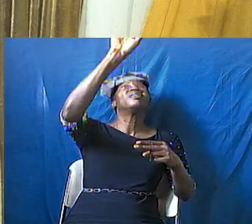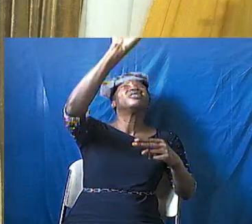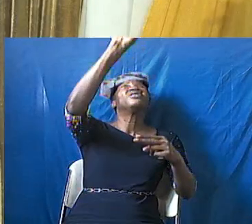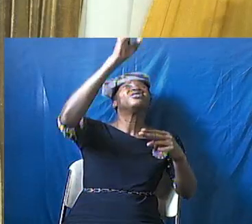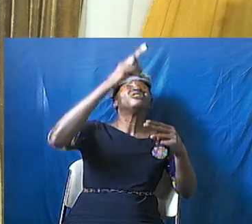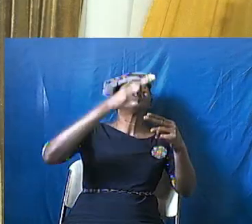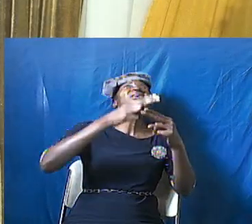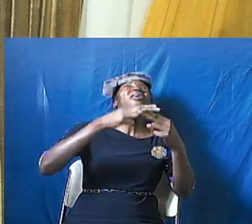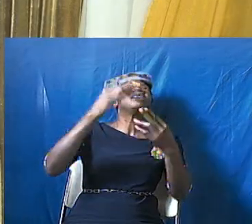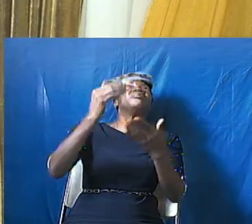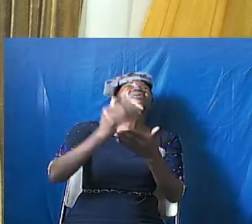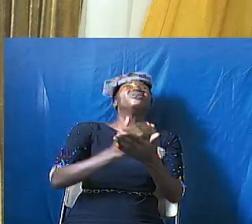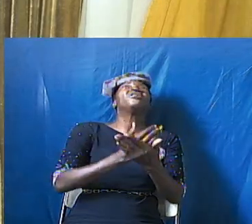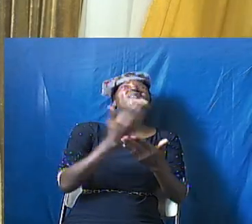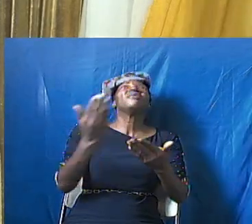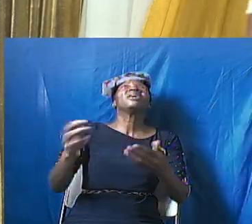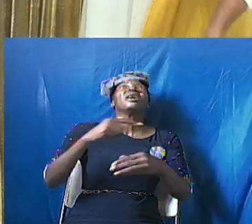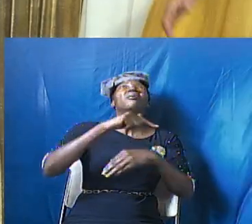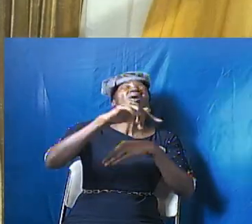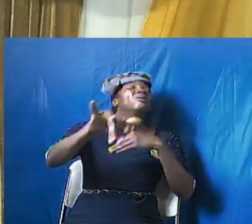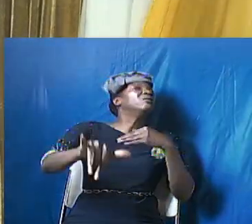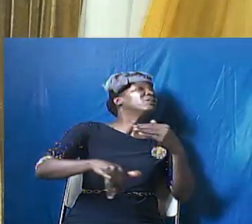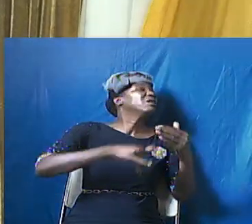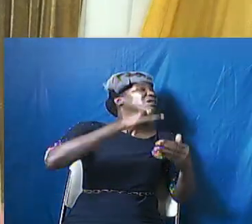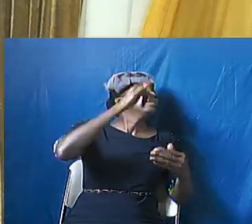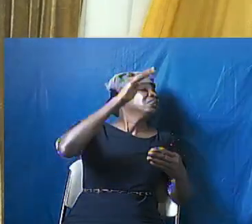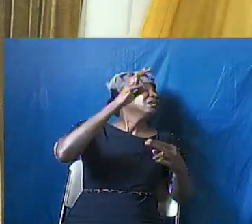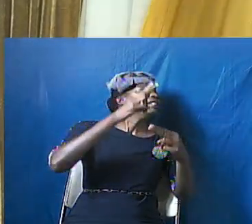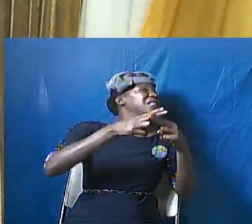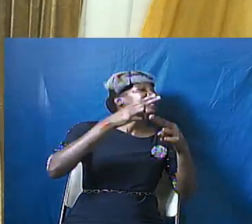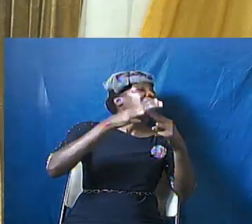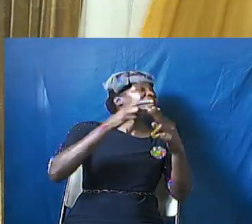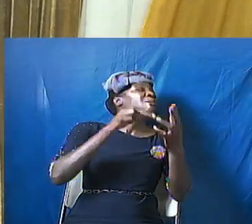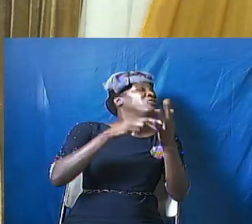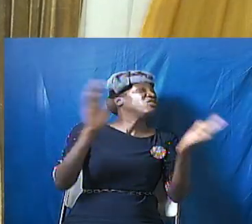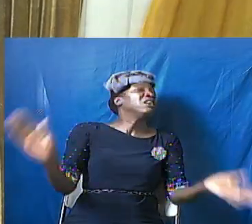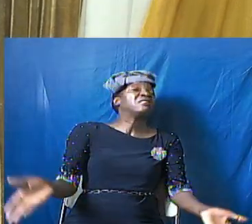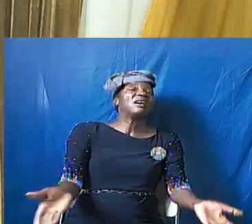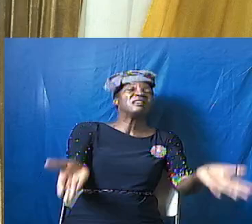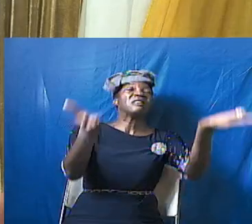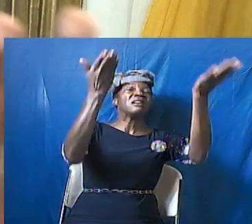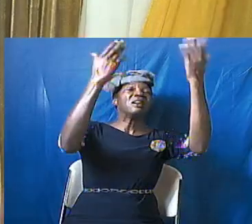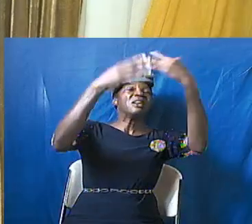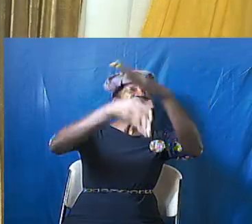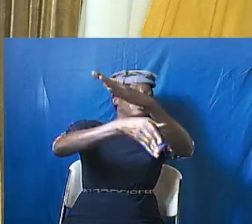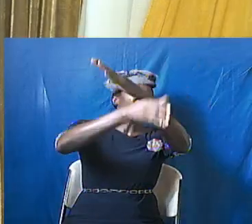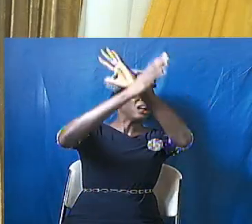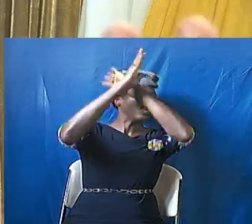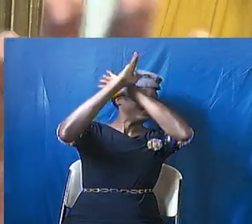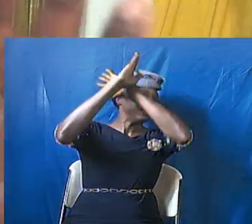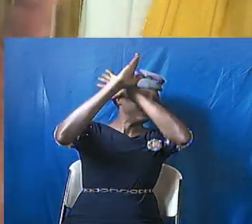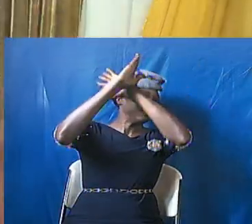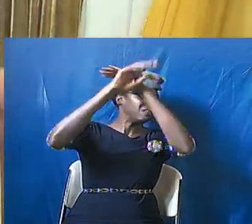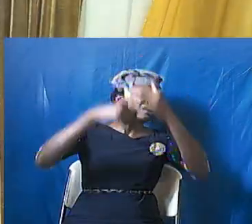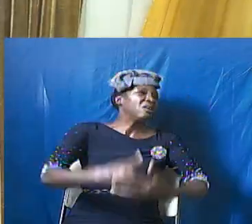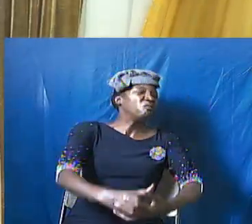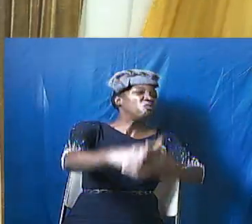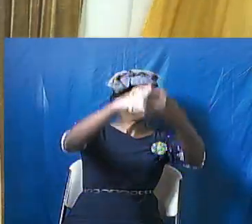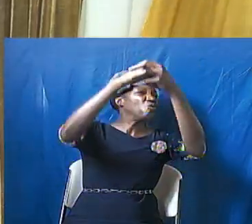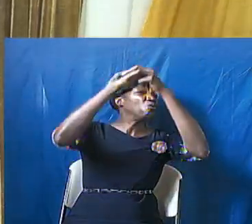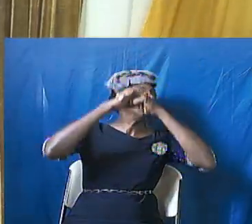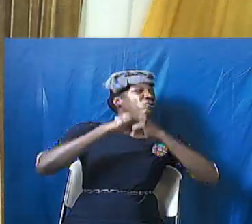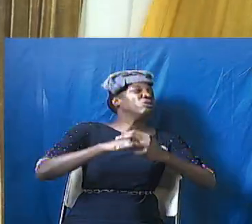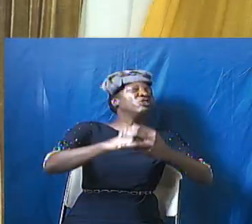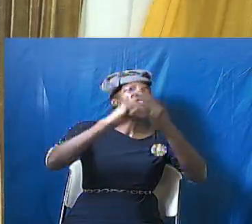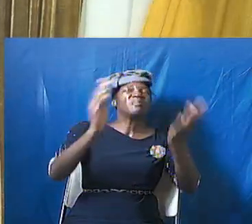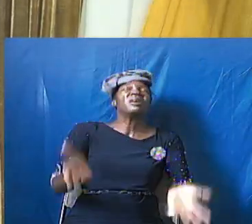about that name Jesus, lift your hands. If there's something about that name Jesus, lift your hands and